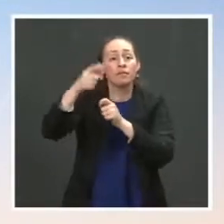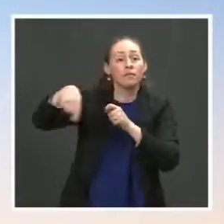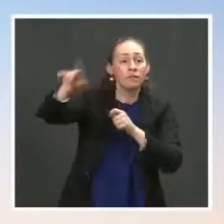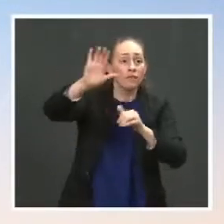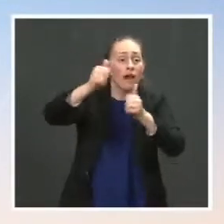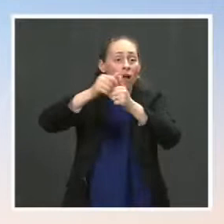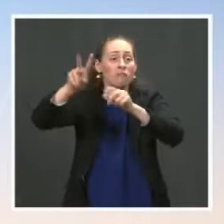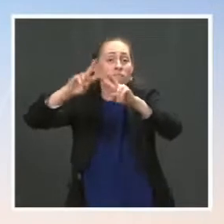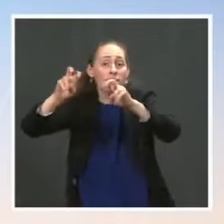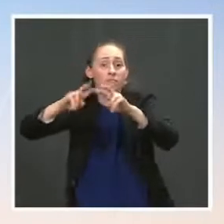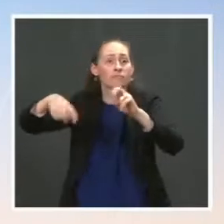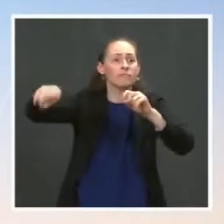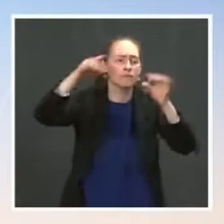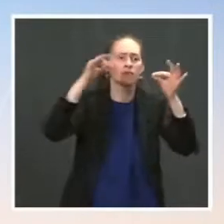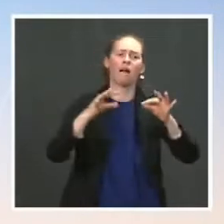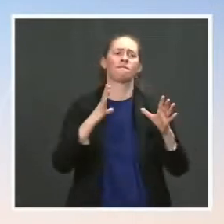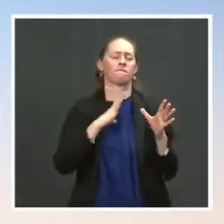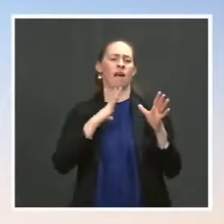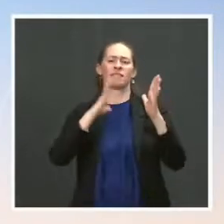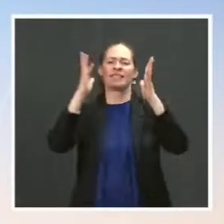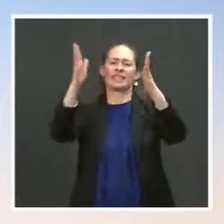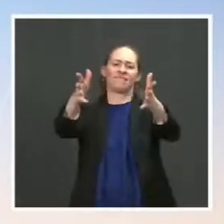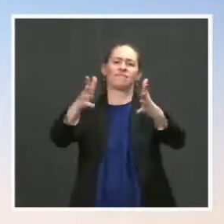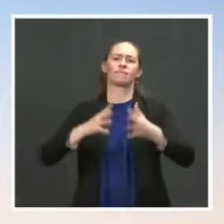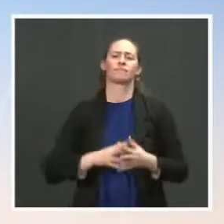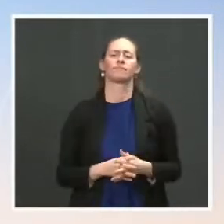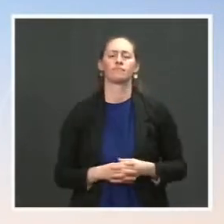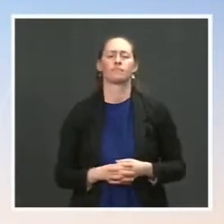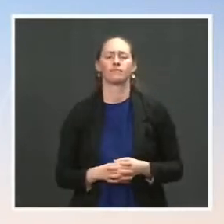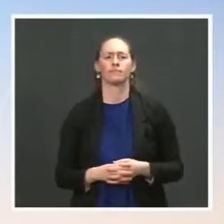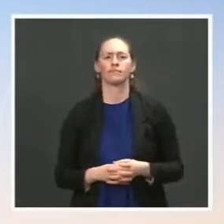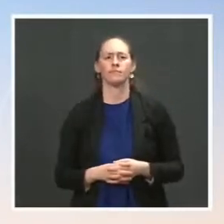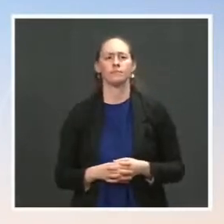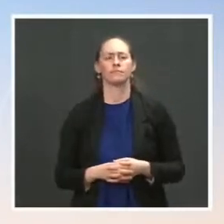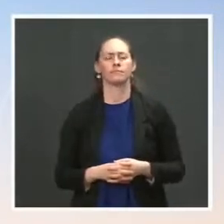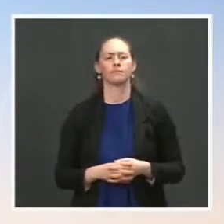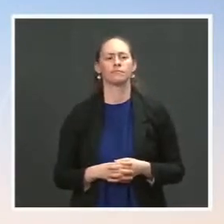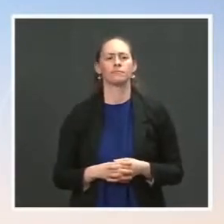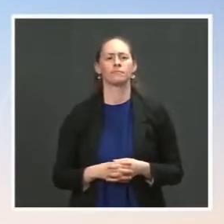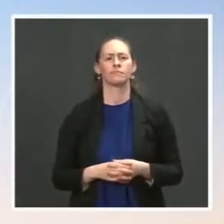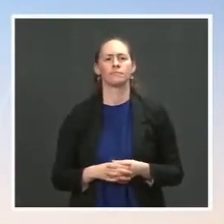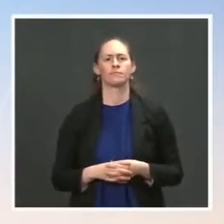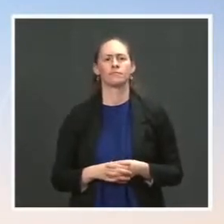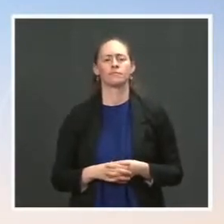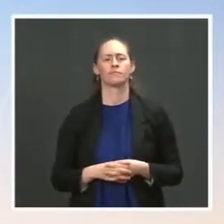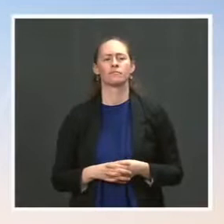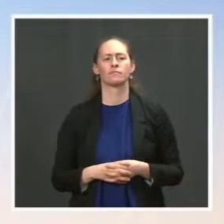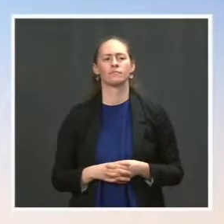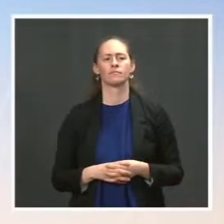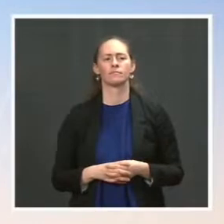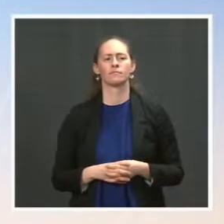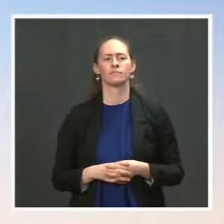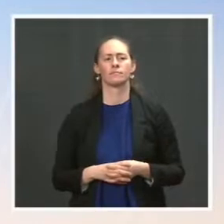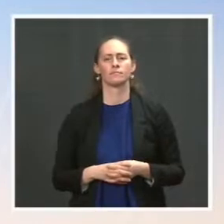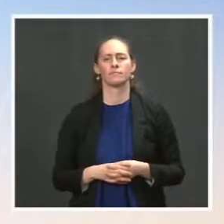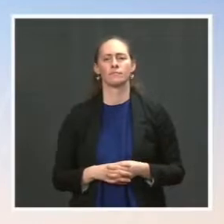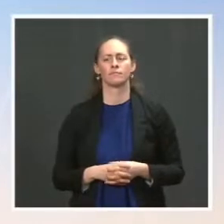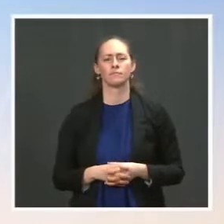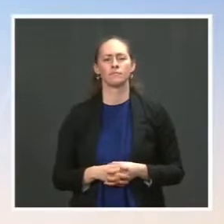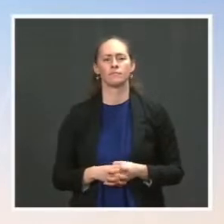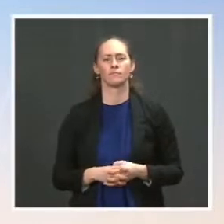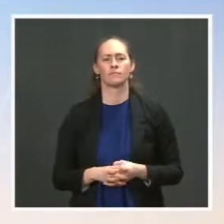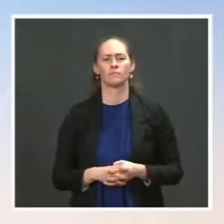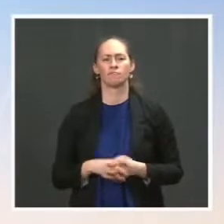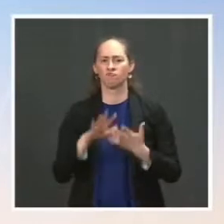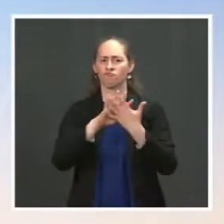Korea's leader said the country's economic woes right now are the worst since the famine in the 1990s. Does that create any additional security risks for